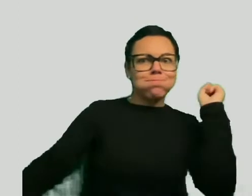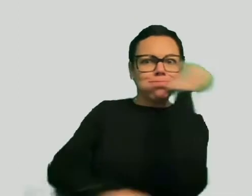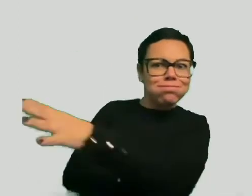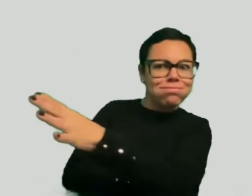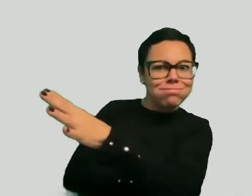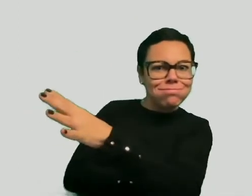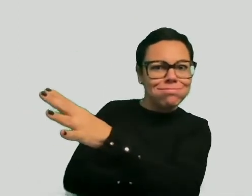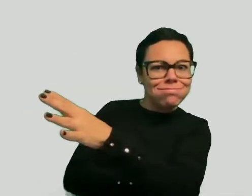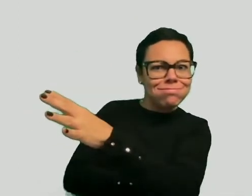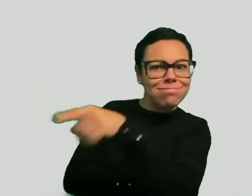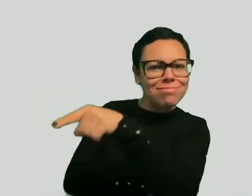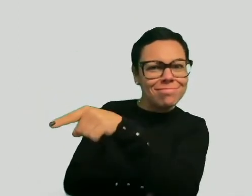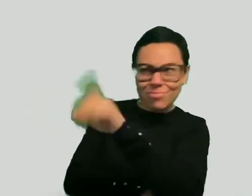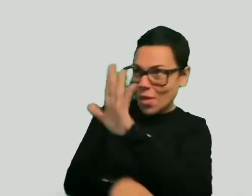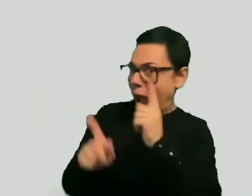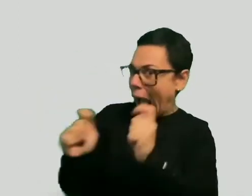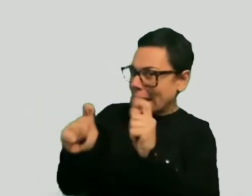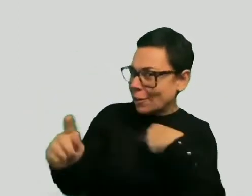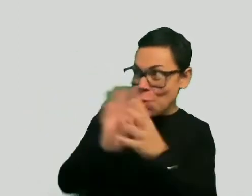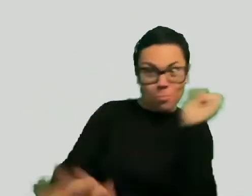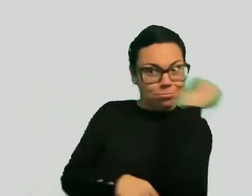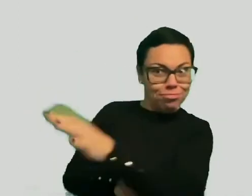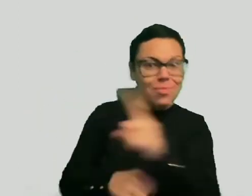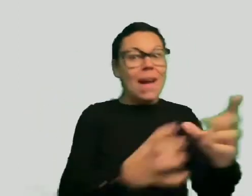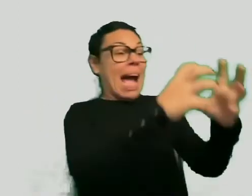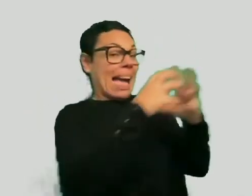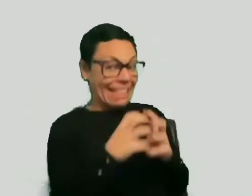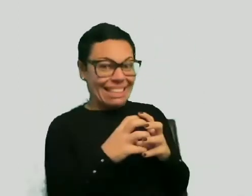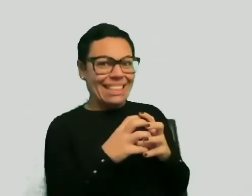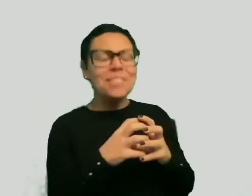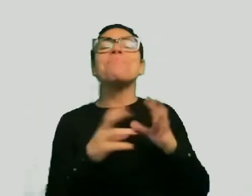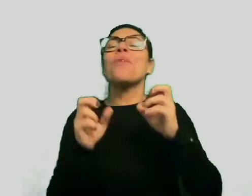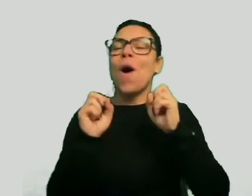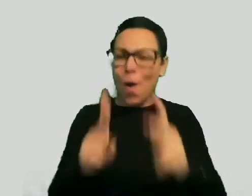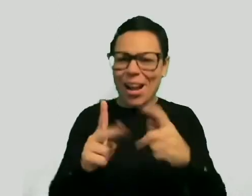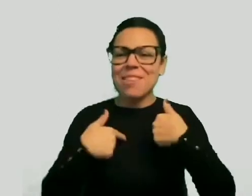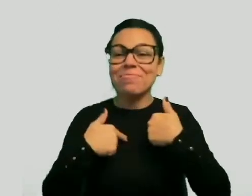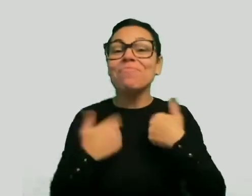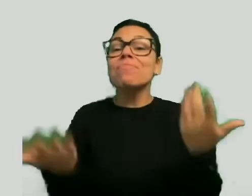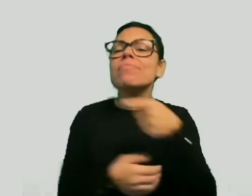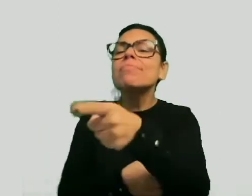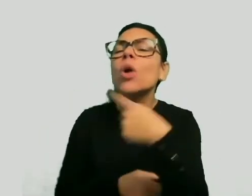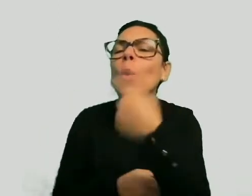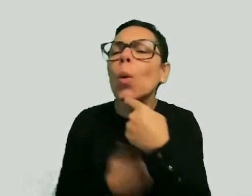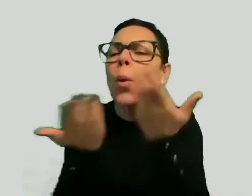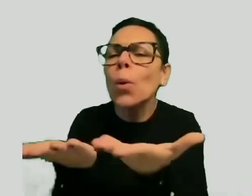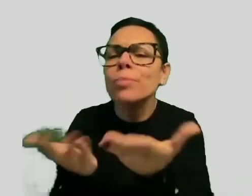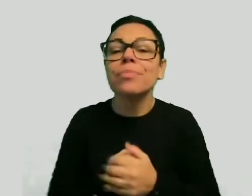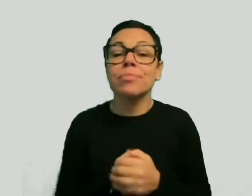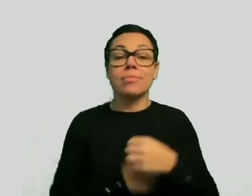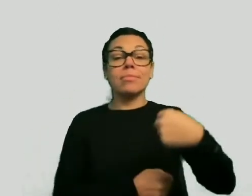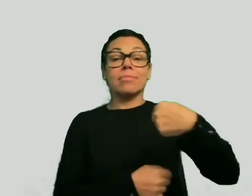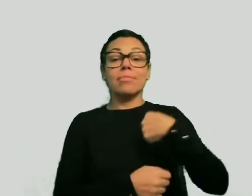people eating dessert. Yeah, it's... yeah. Hi, who are you? Hi. I'm Maria. What do you